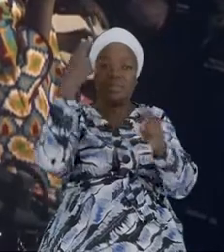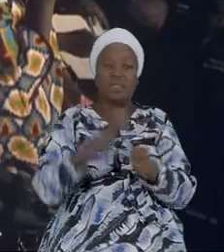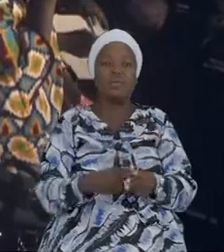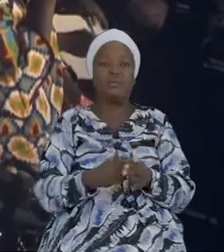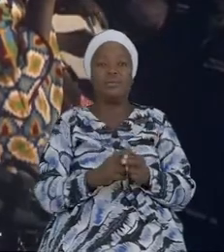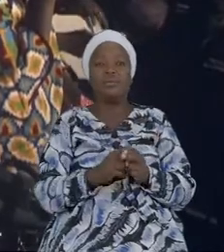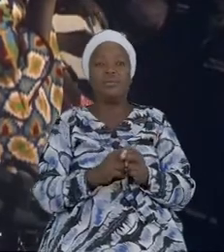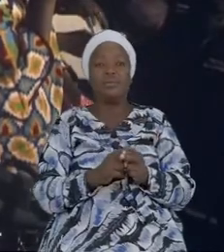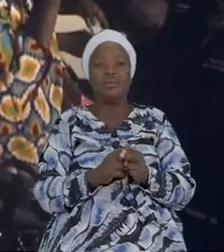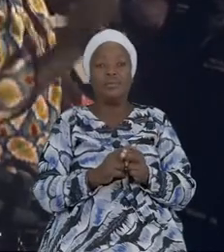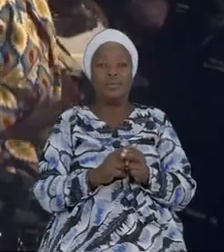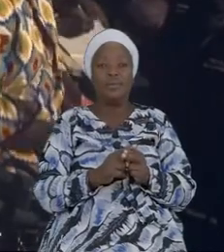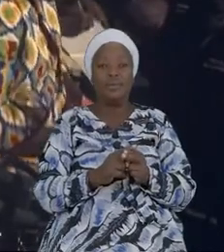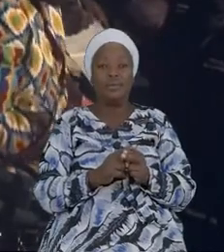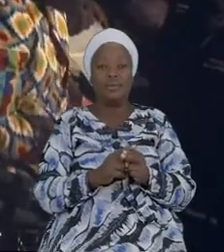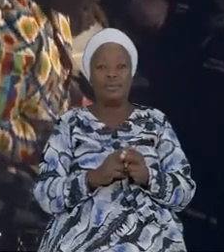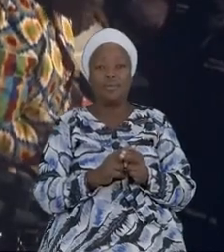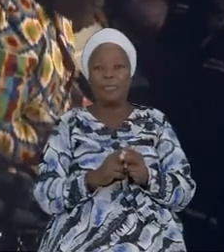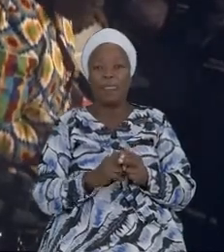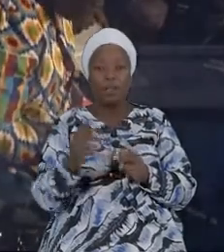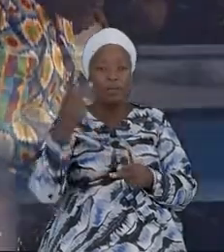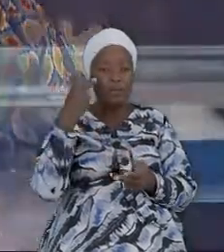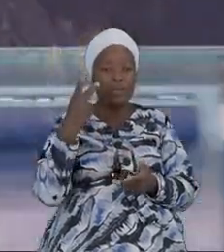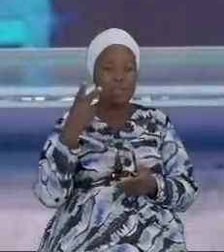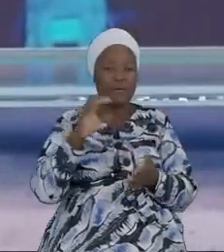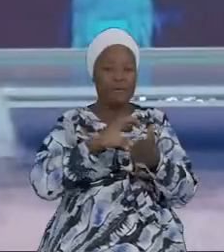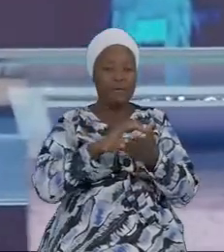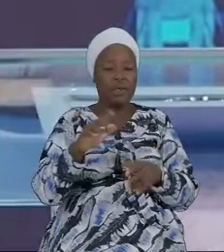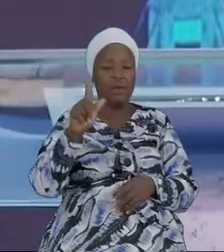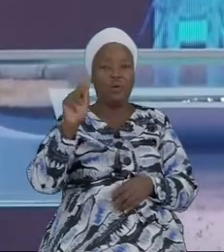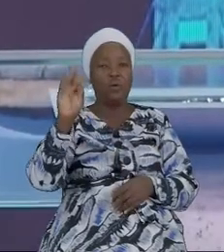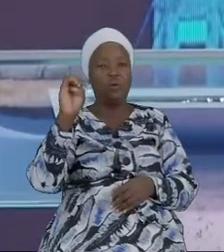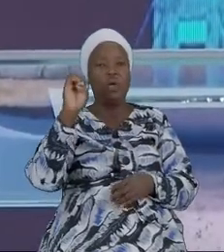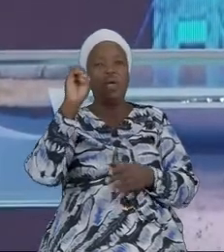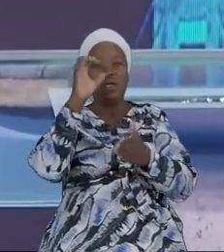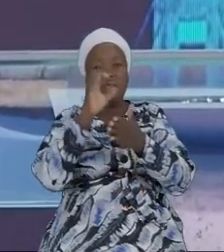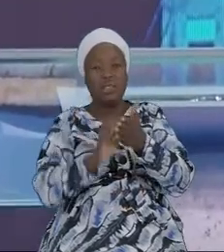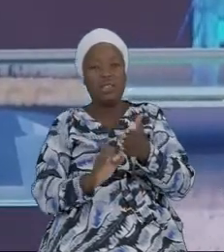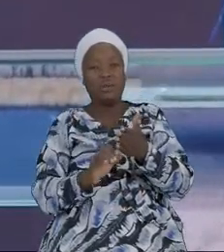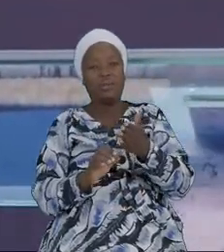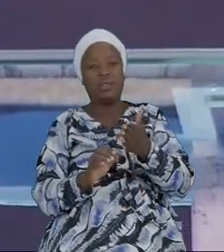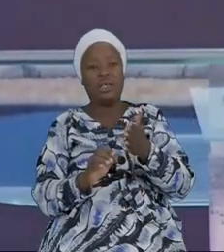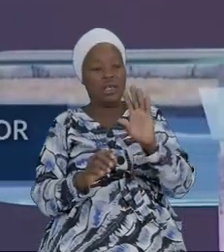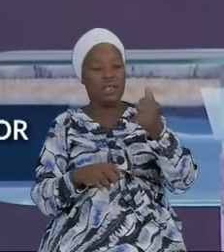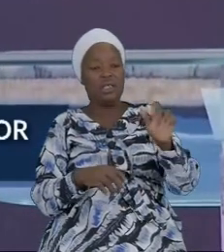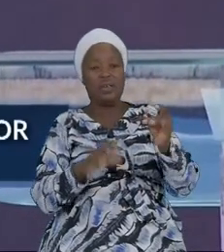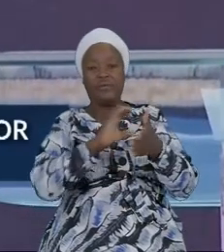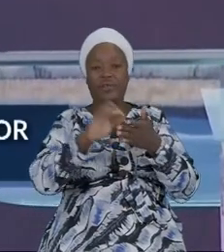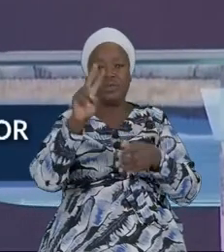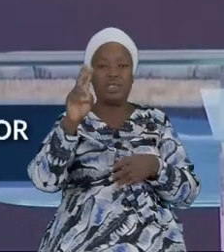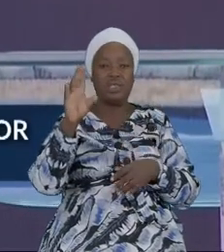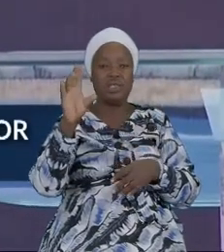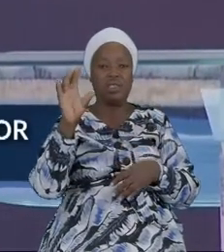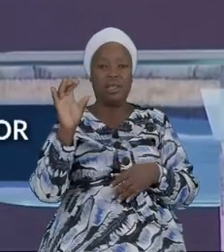name. Look at Luke chapter 18, verse 27. Luke chapter 18, verse 27. And he